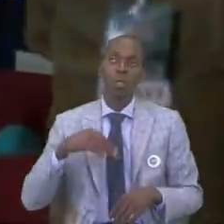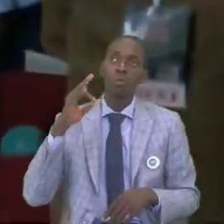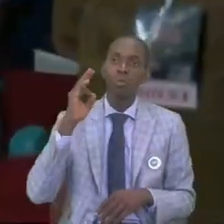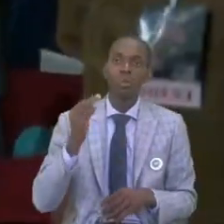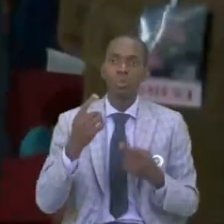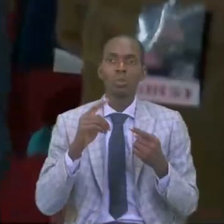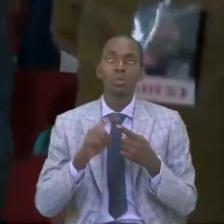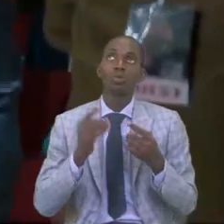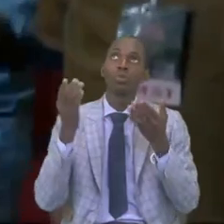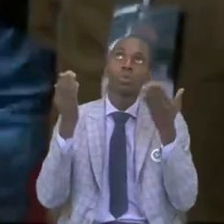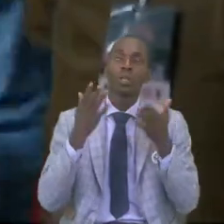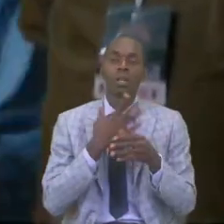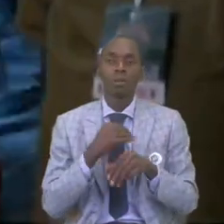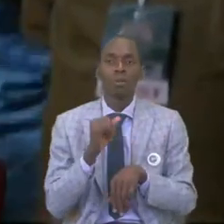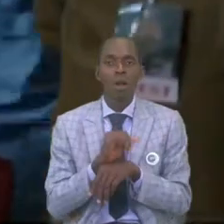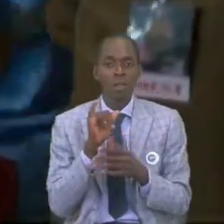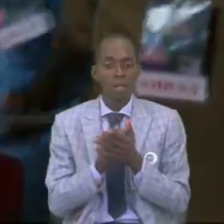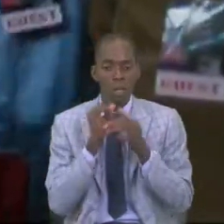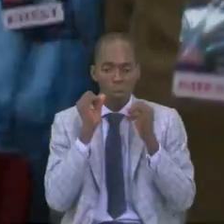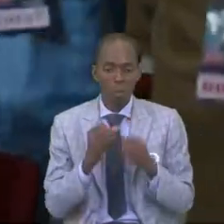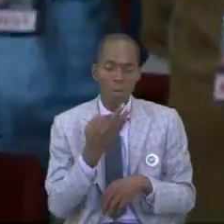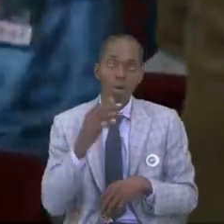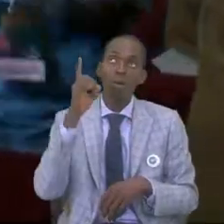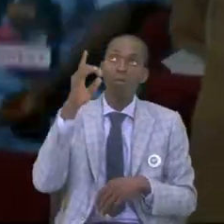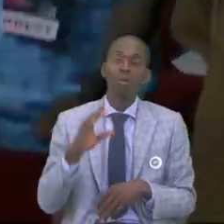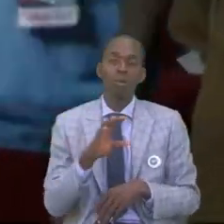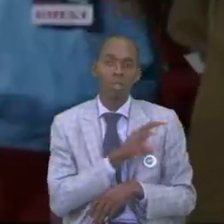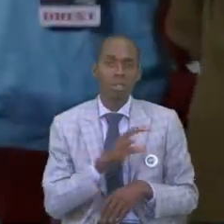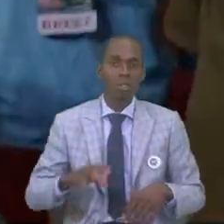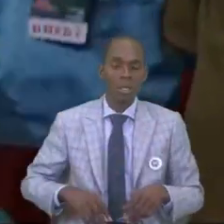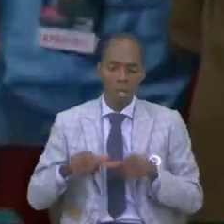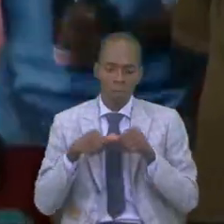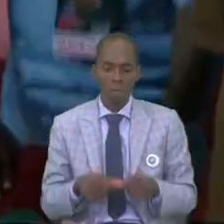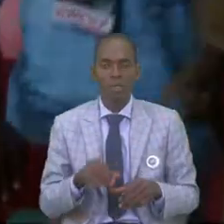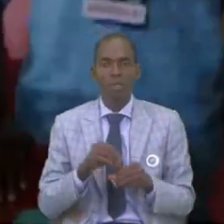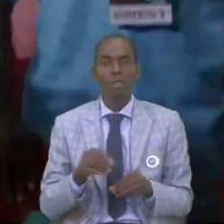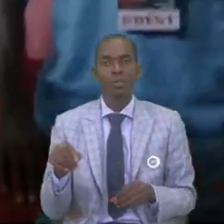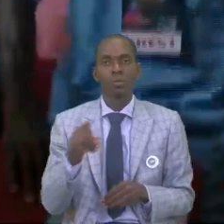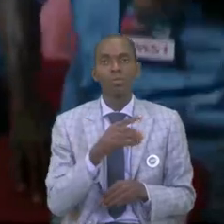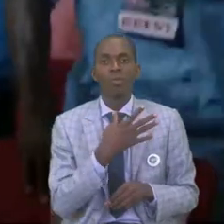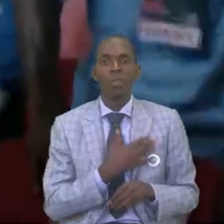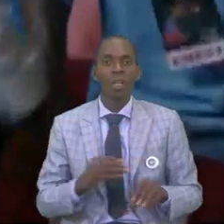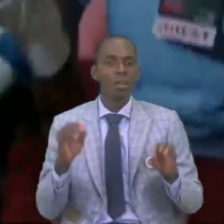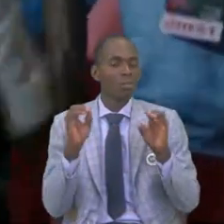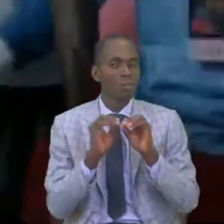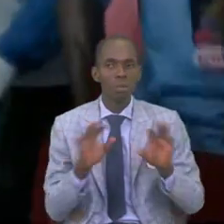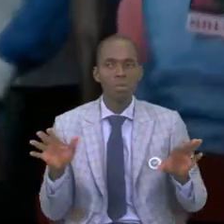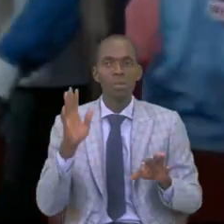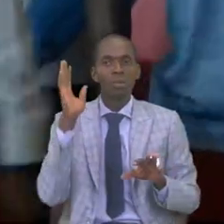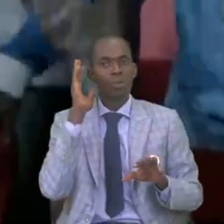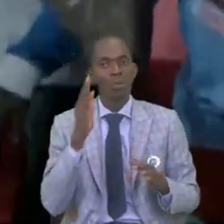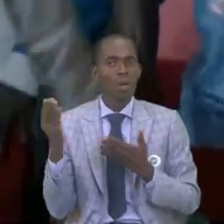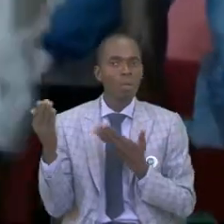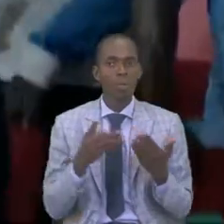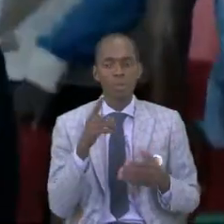to work, that power of God Christ abides in you, and nothing will bring you